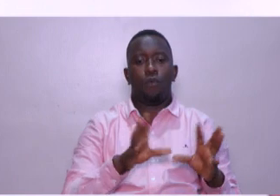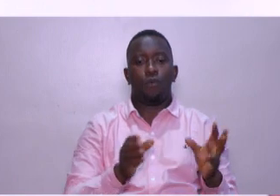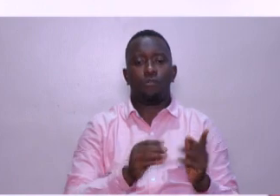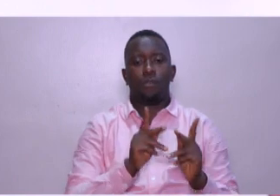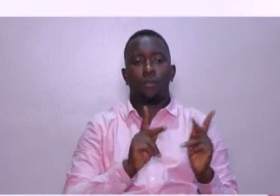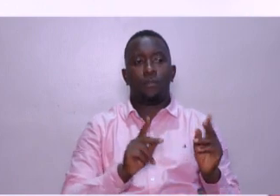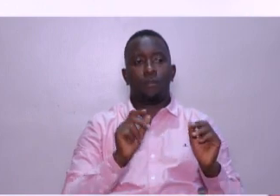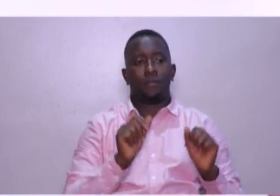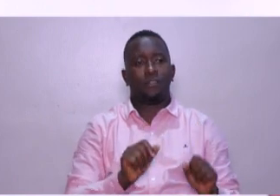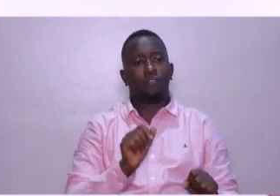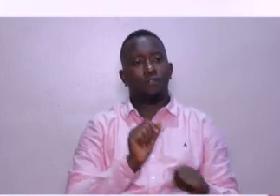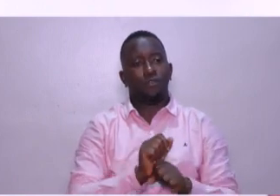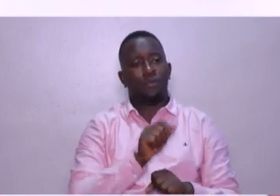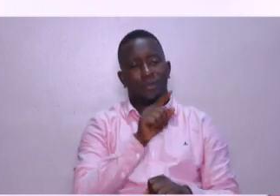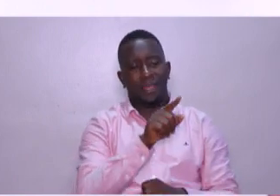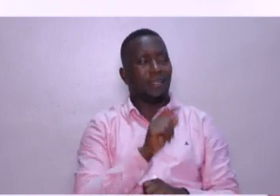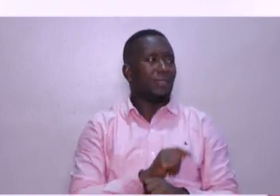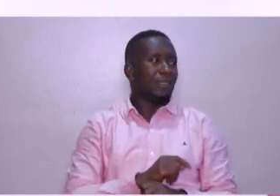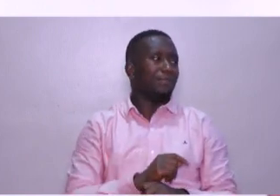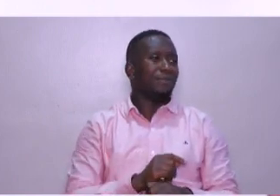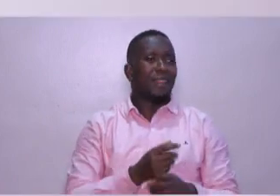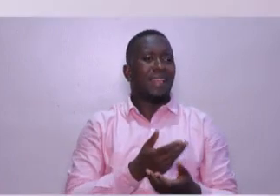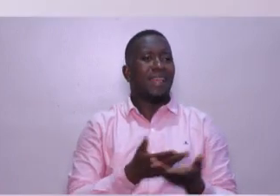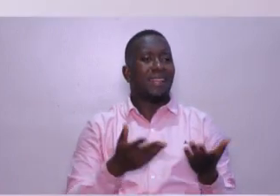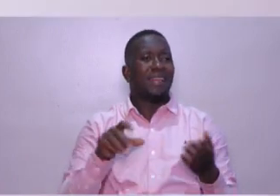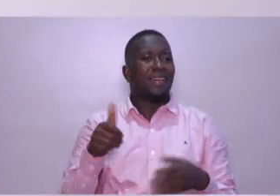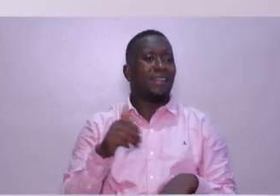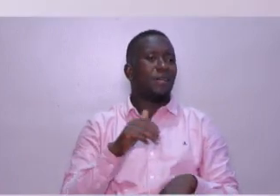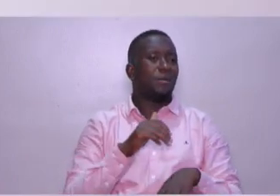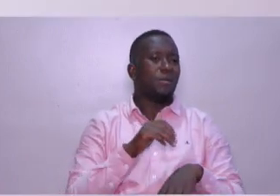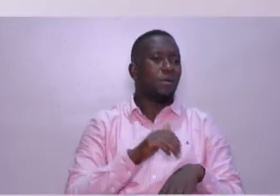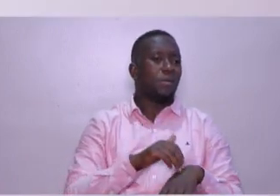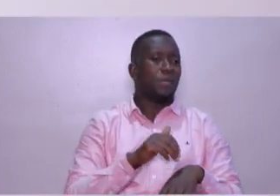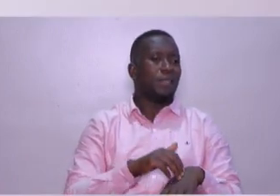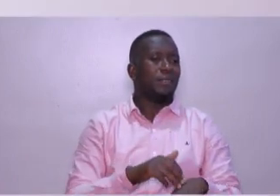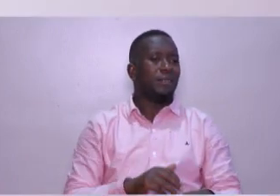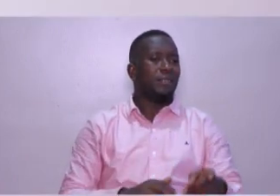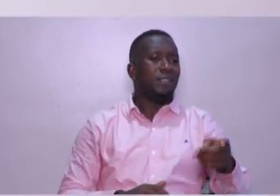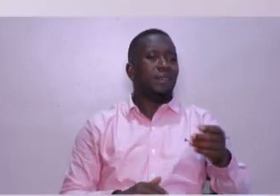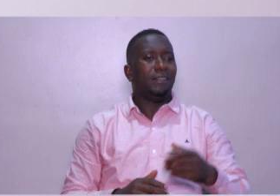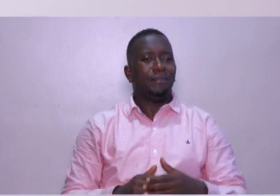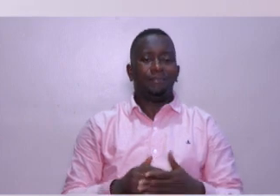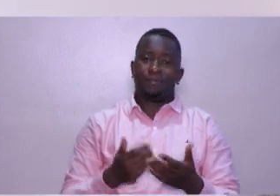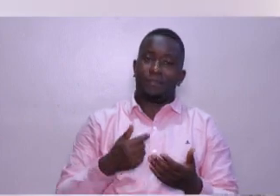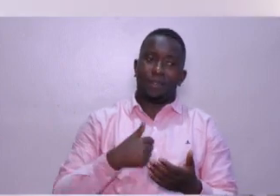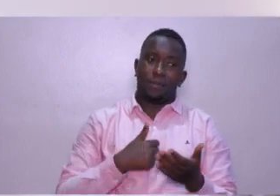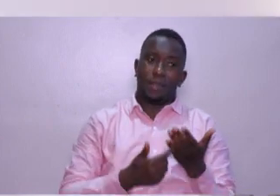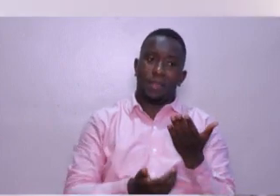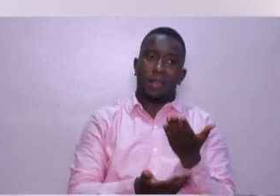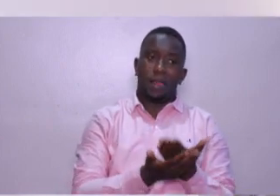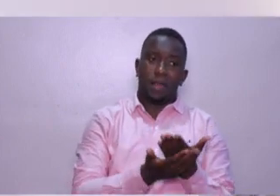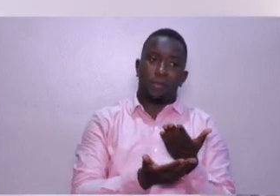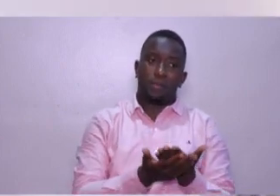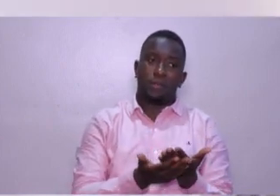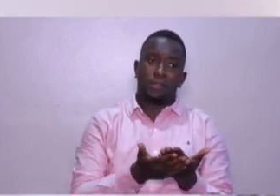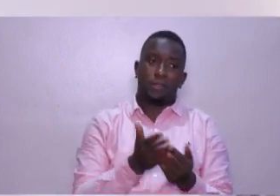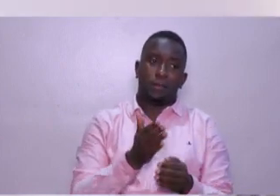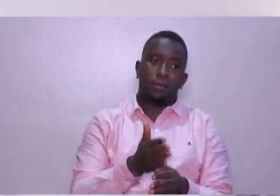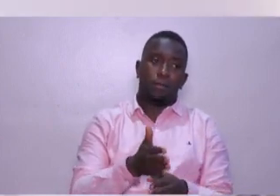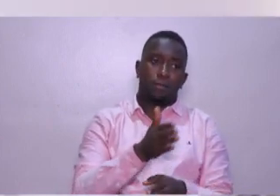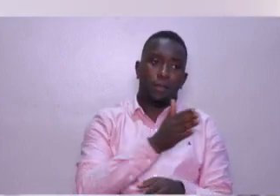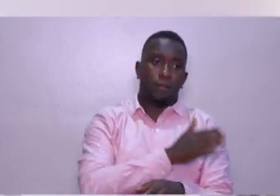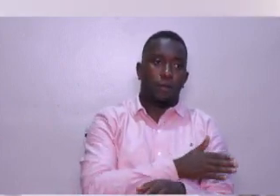that. Any other comments? Yes, Doctor. just a request that before we finish